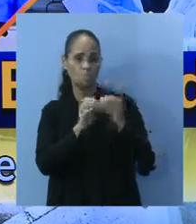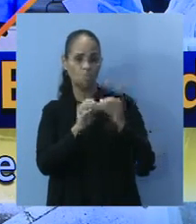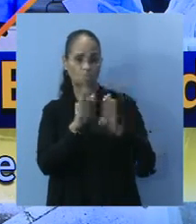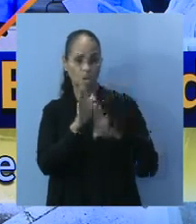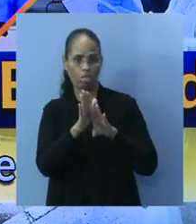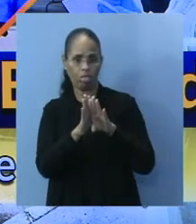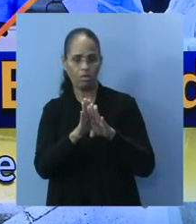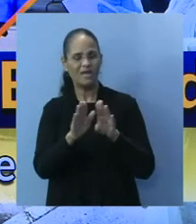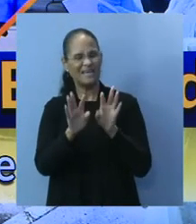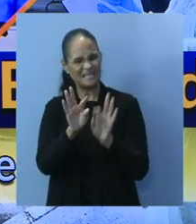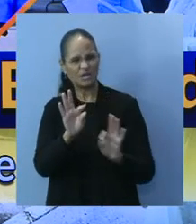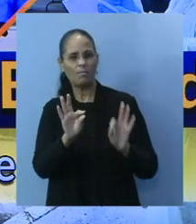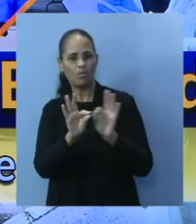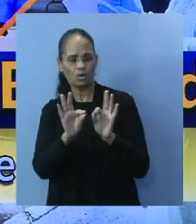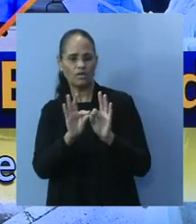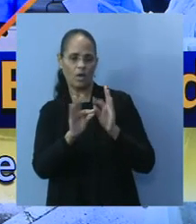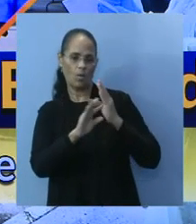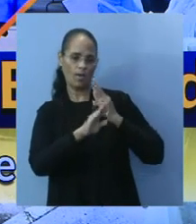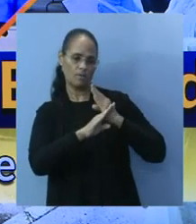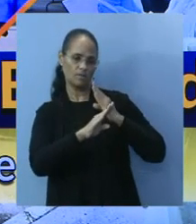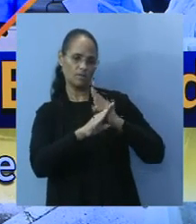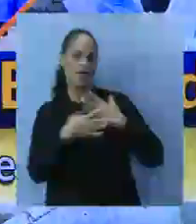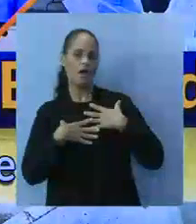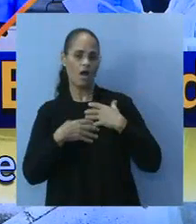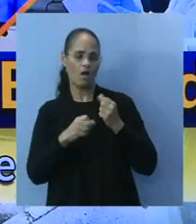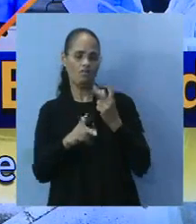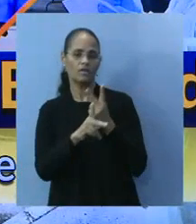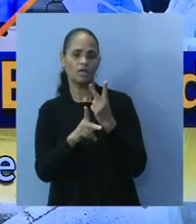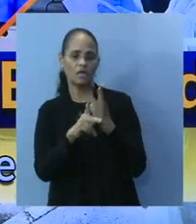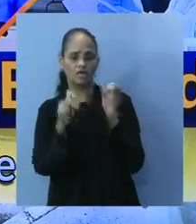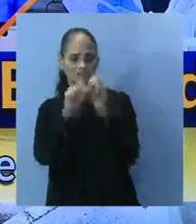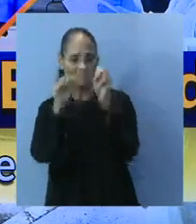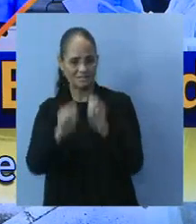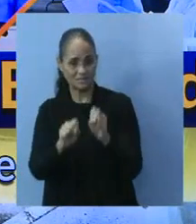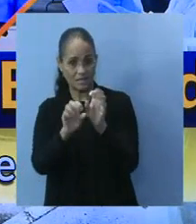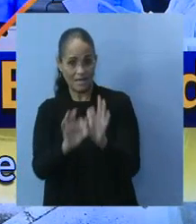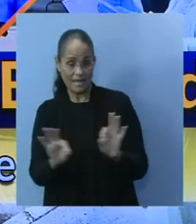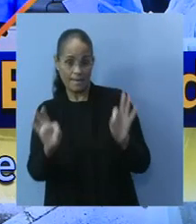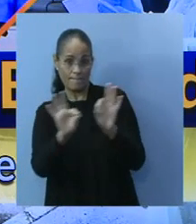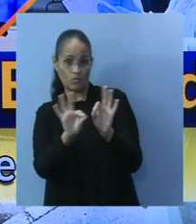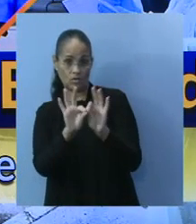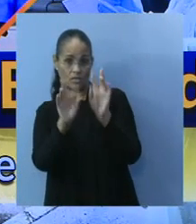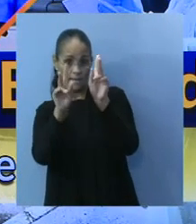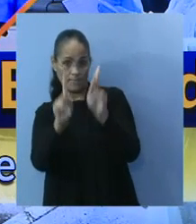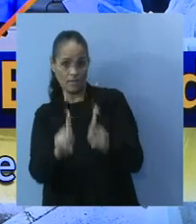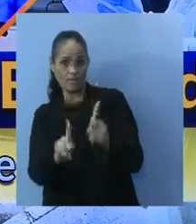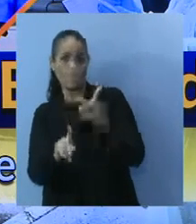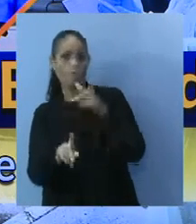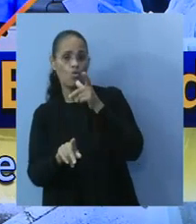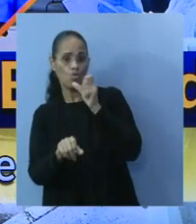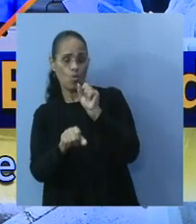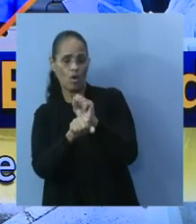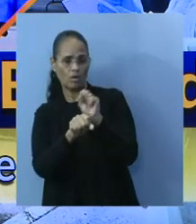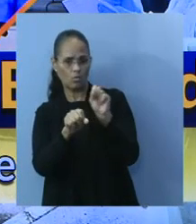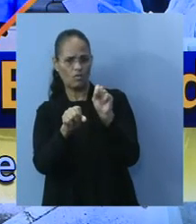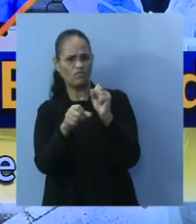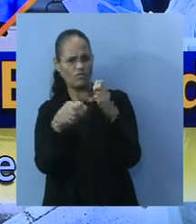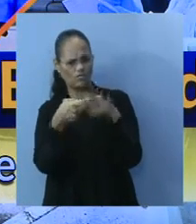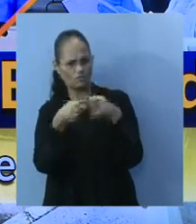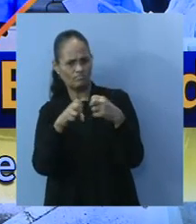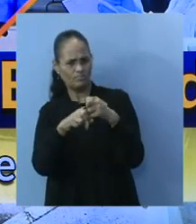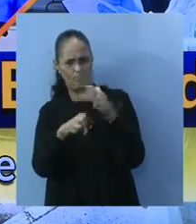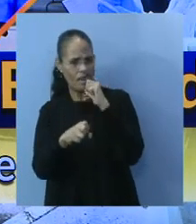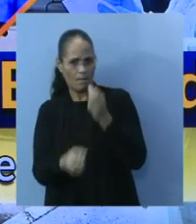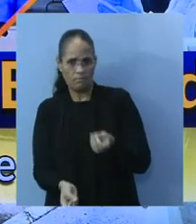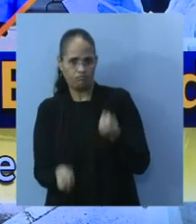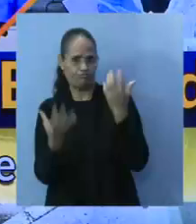is important that we protect our healthcare system, and it is important that those persons who are dealing with those issues not be